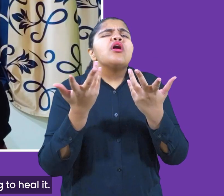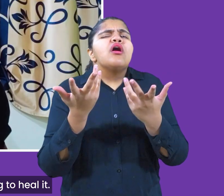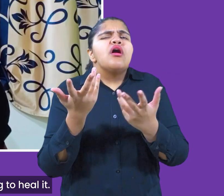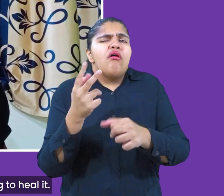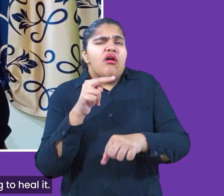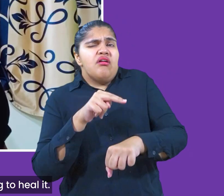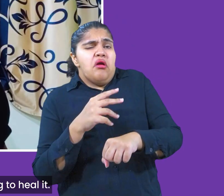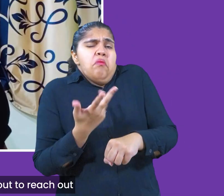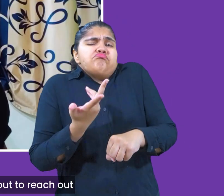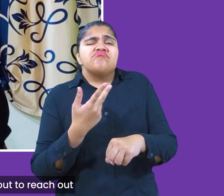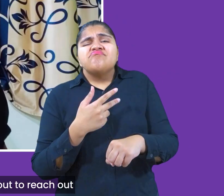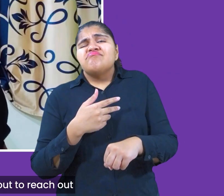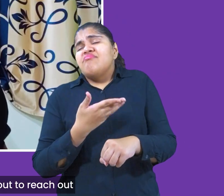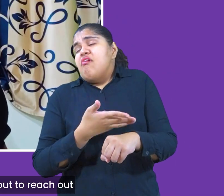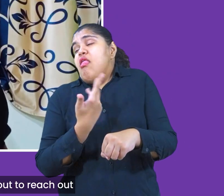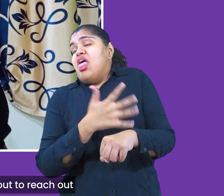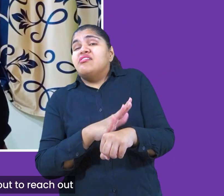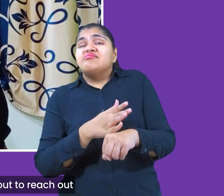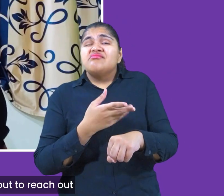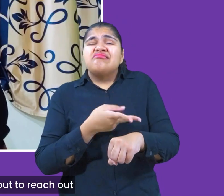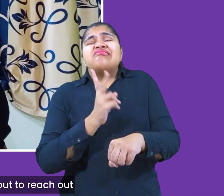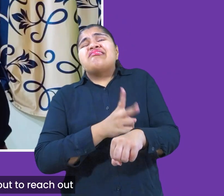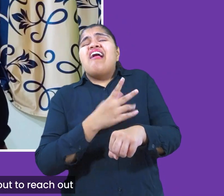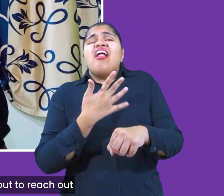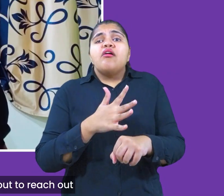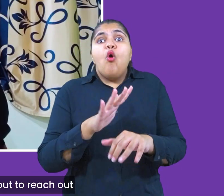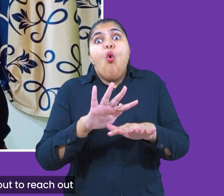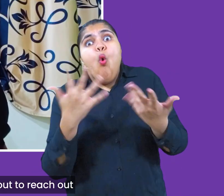do something to heal it. For example, we